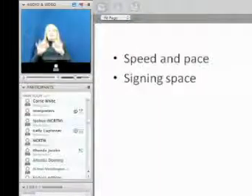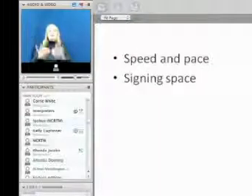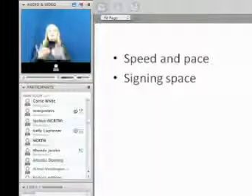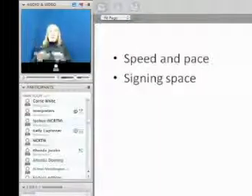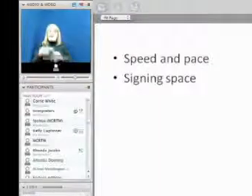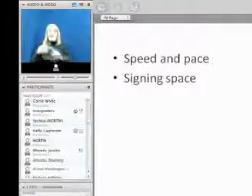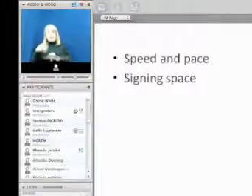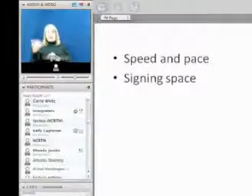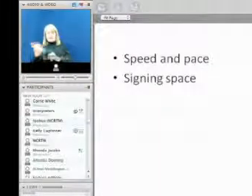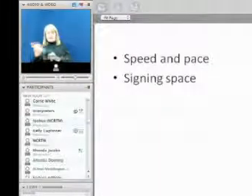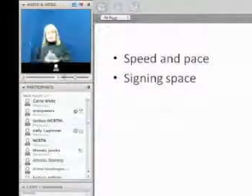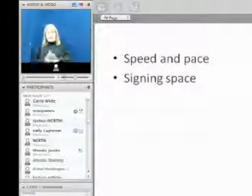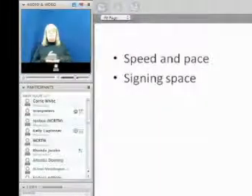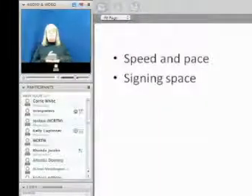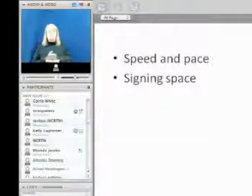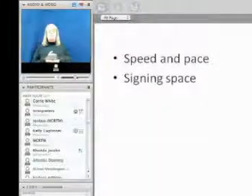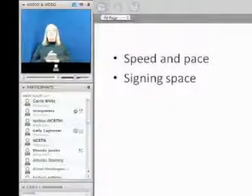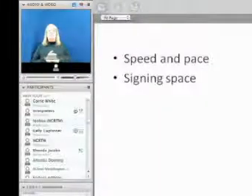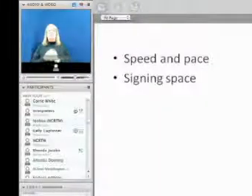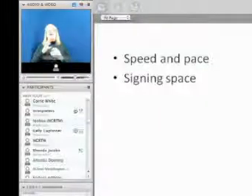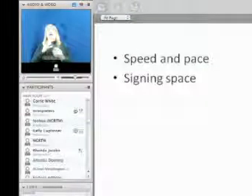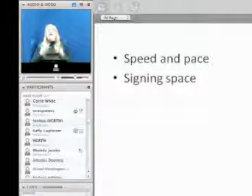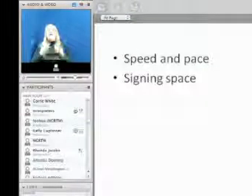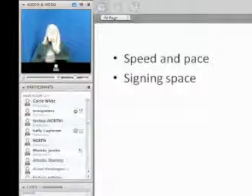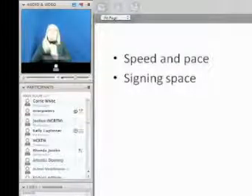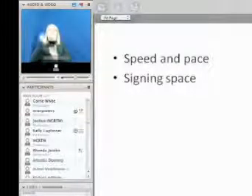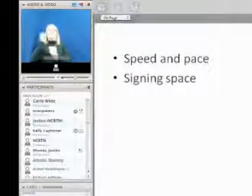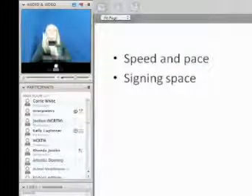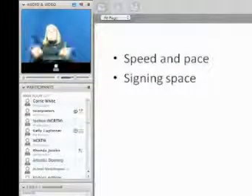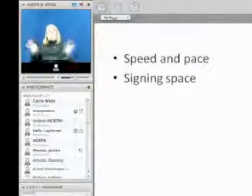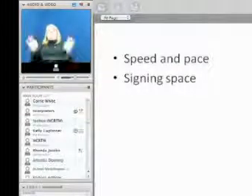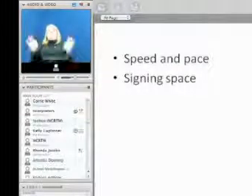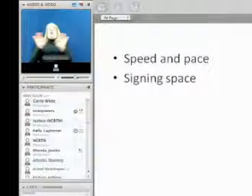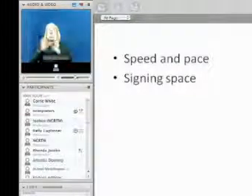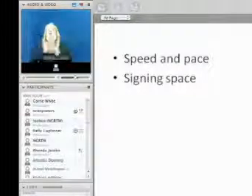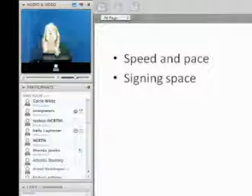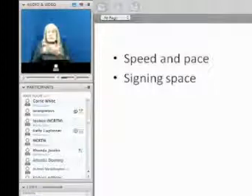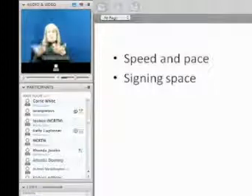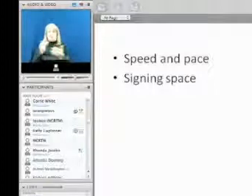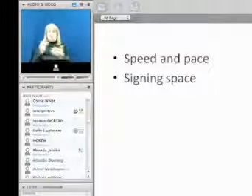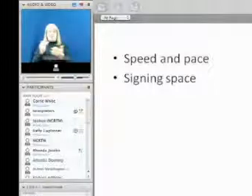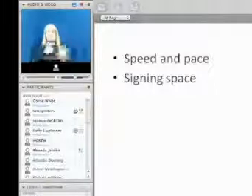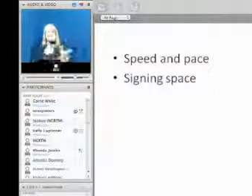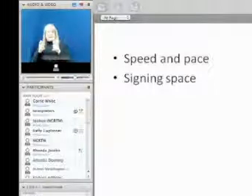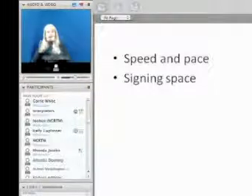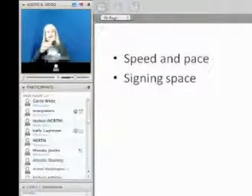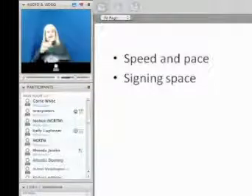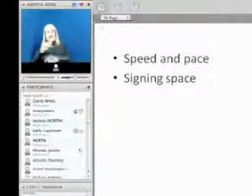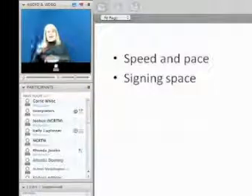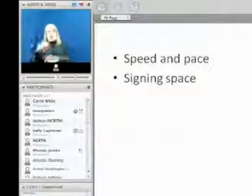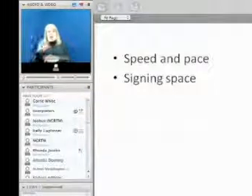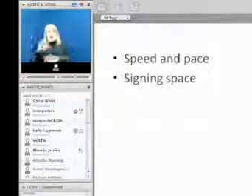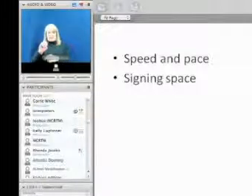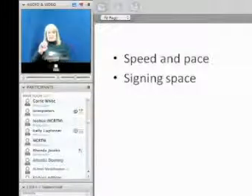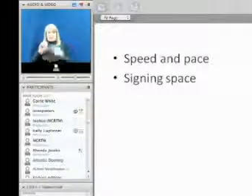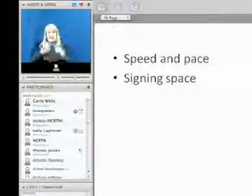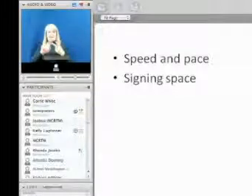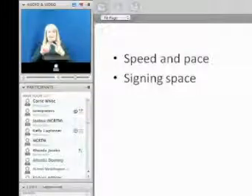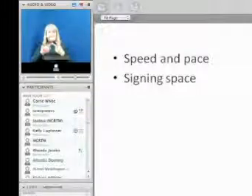And then, and probably the most important of all, is speed and pace and finding space.